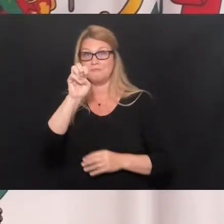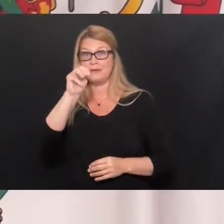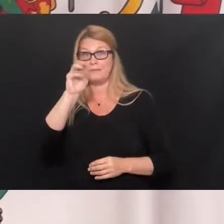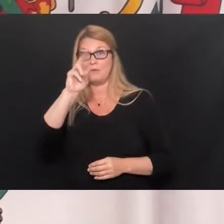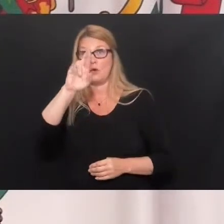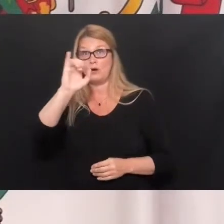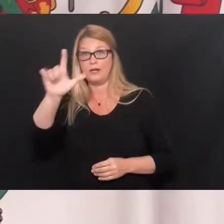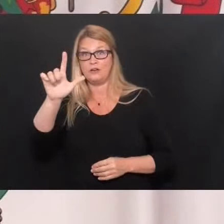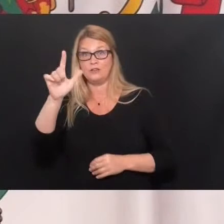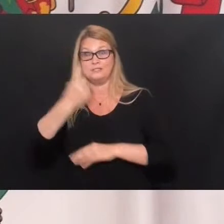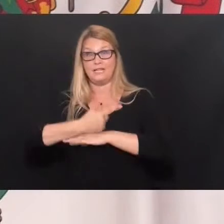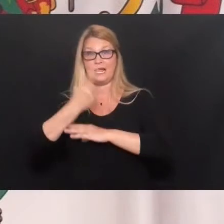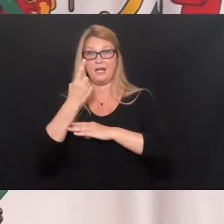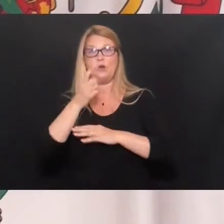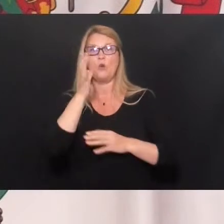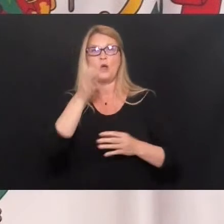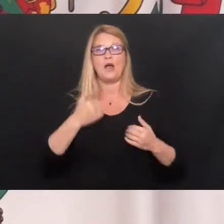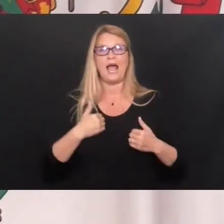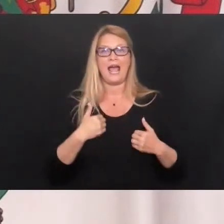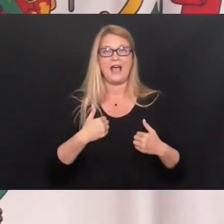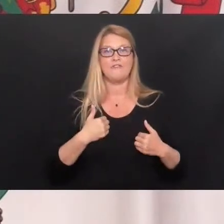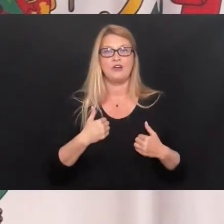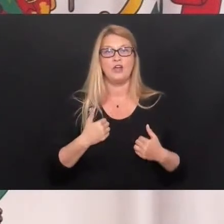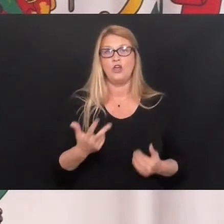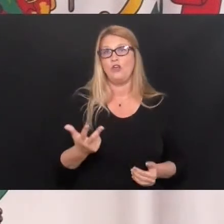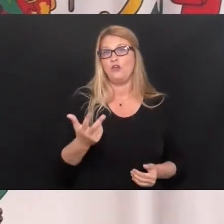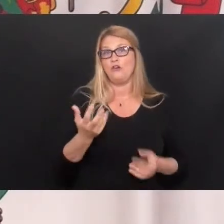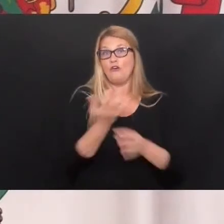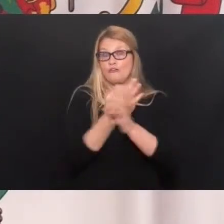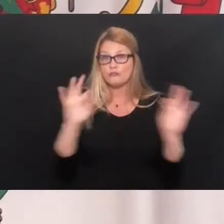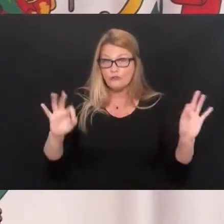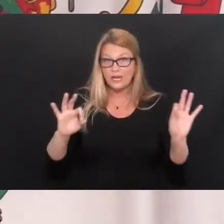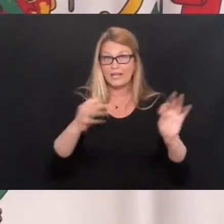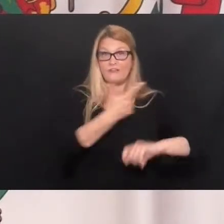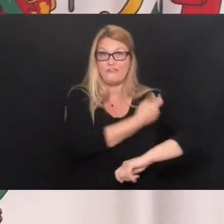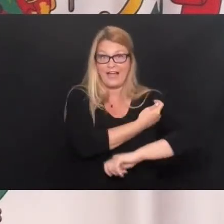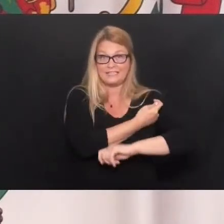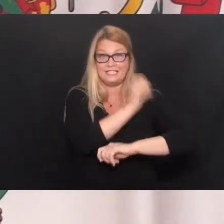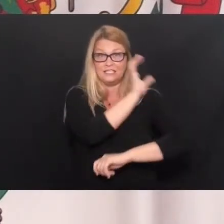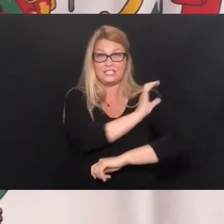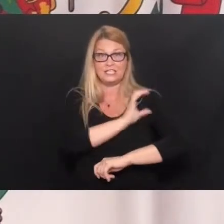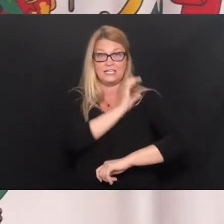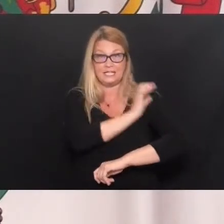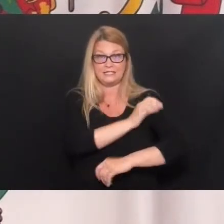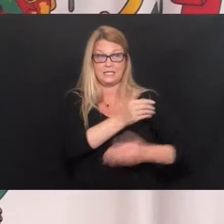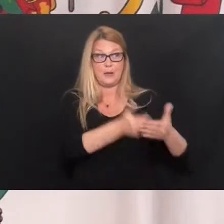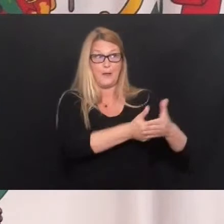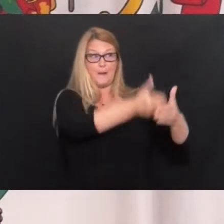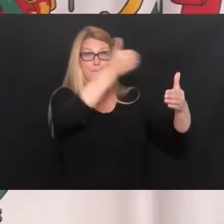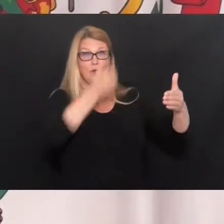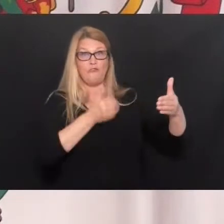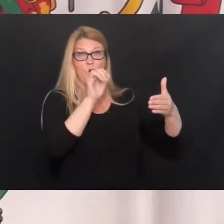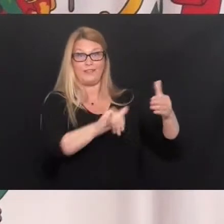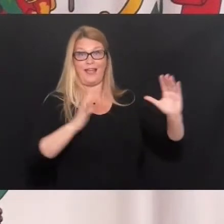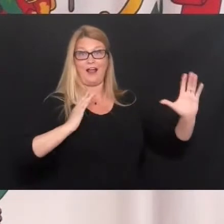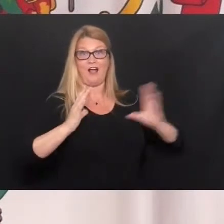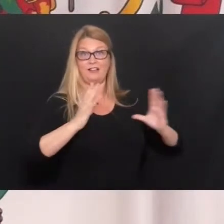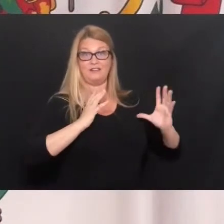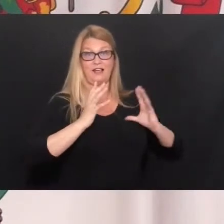vaccination clinics at all West Virginia state parks. Before Memorial Day, we're going to start